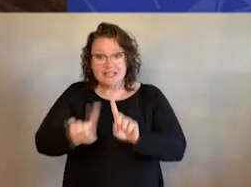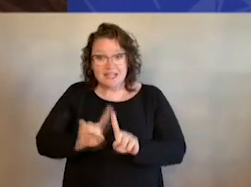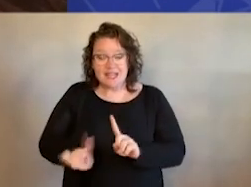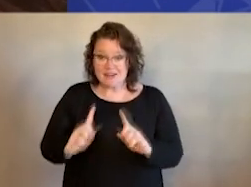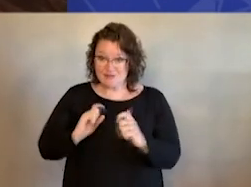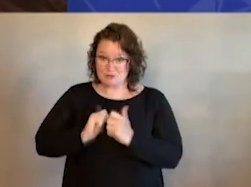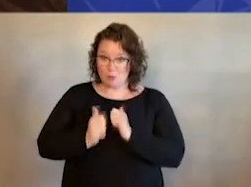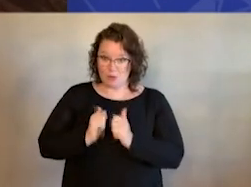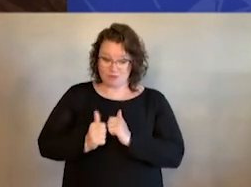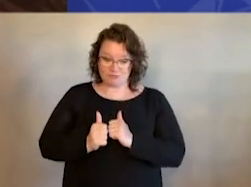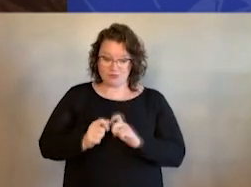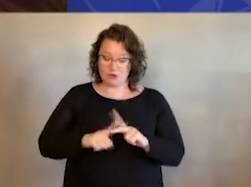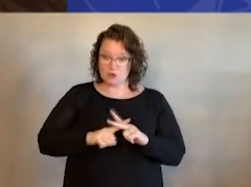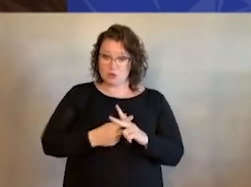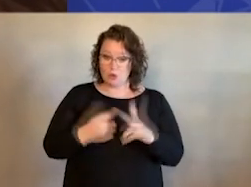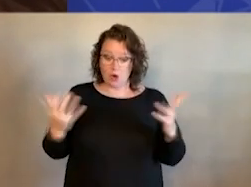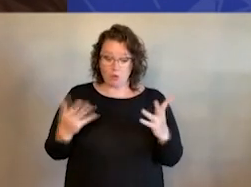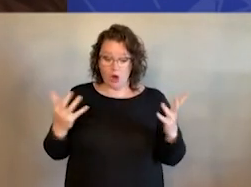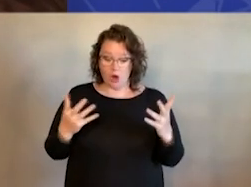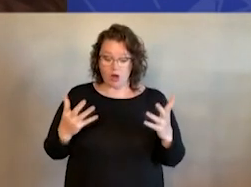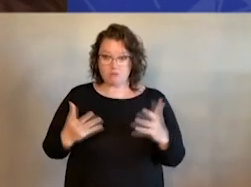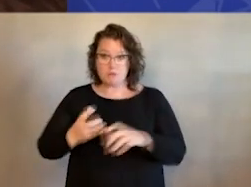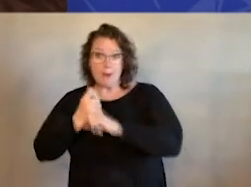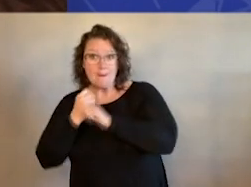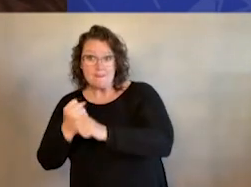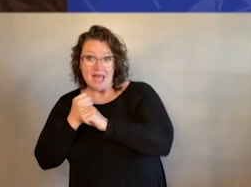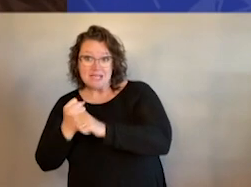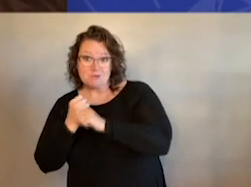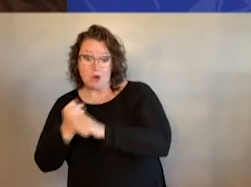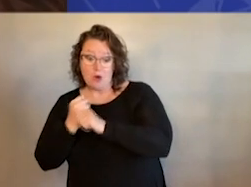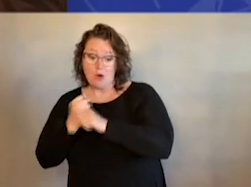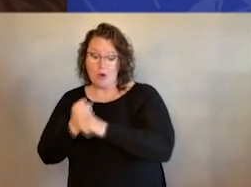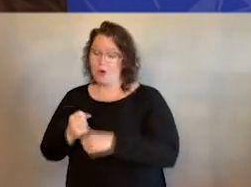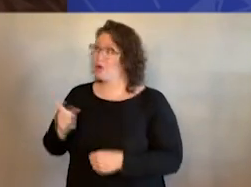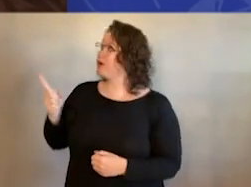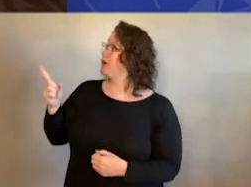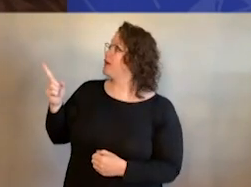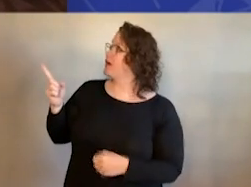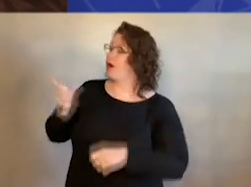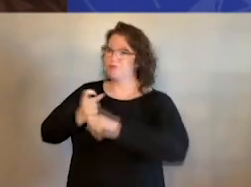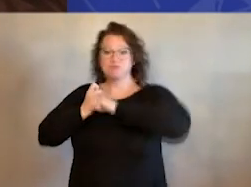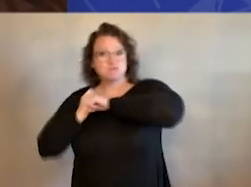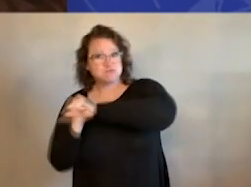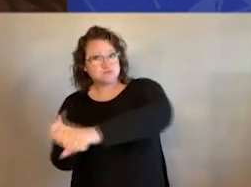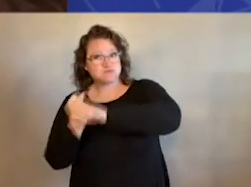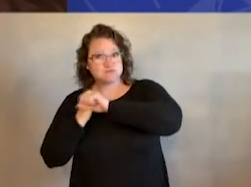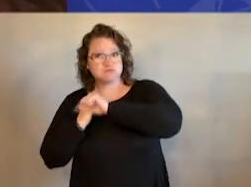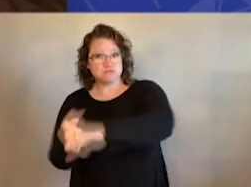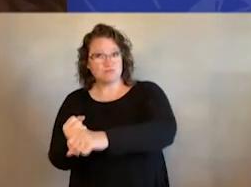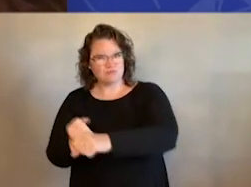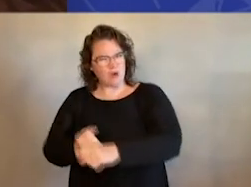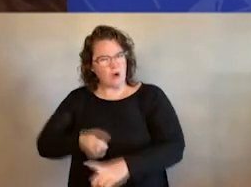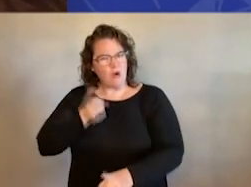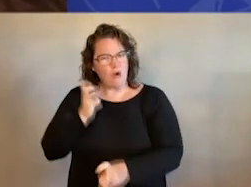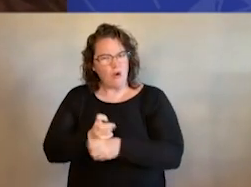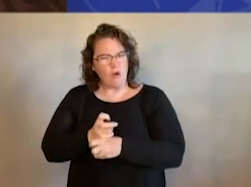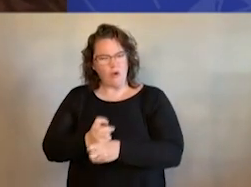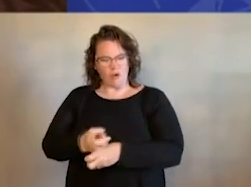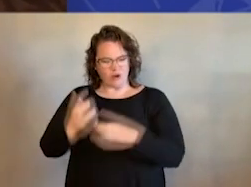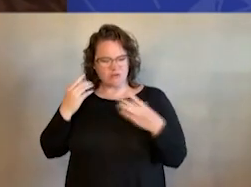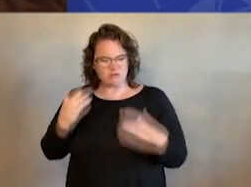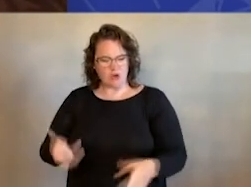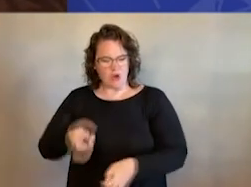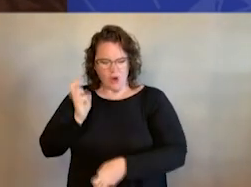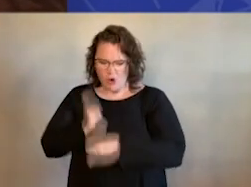sports. Let's start off with, we're gonna be a baseball player, and we're hitting and hit that ball hard, and hit